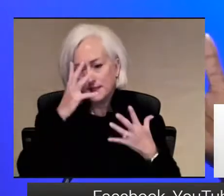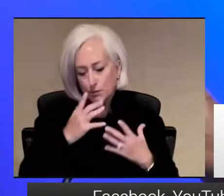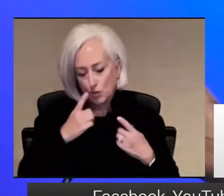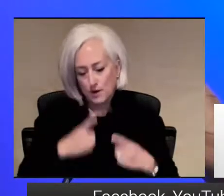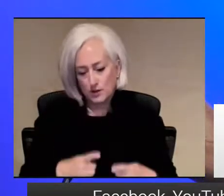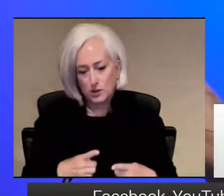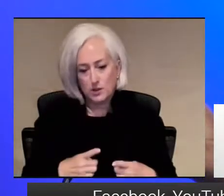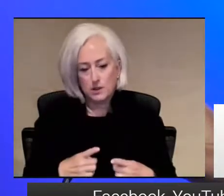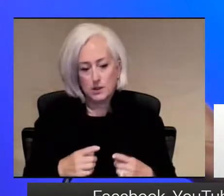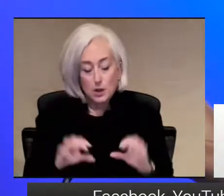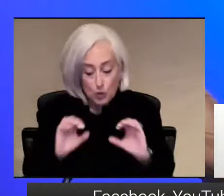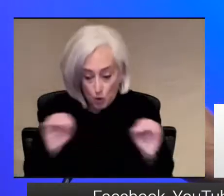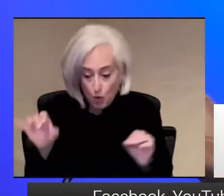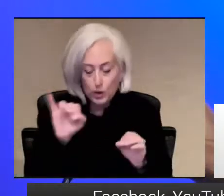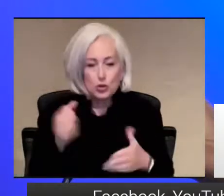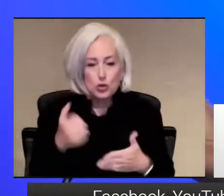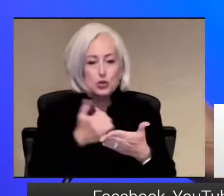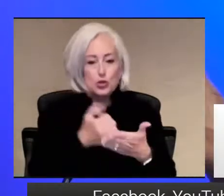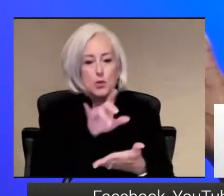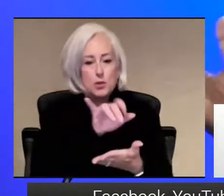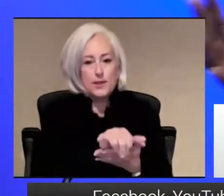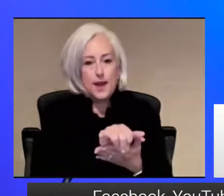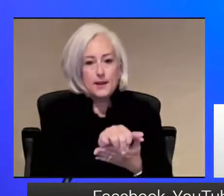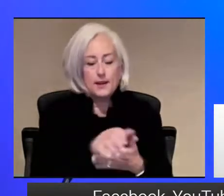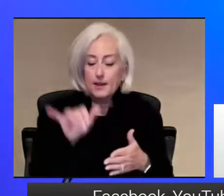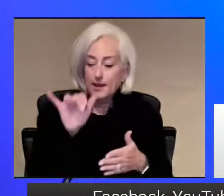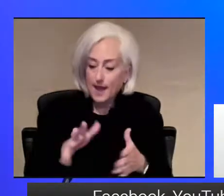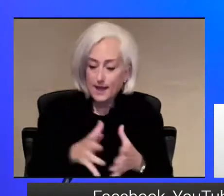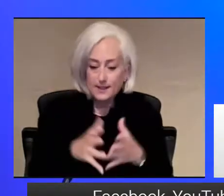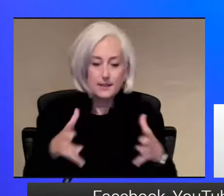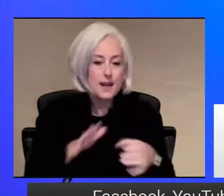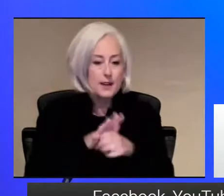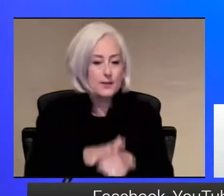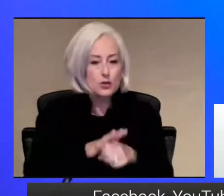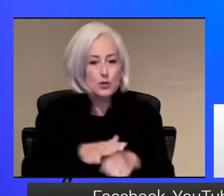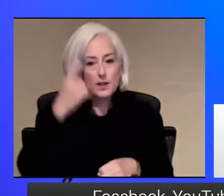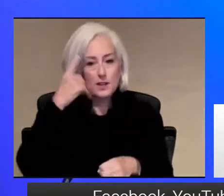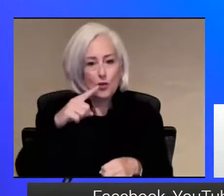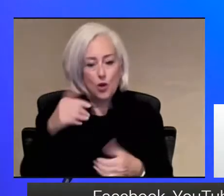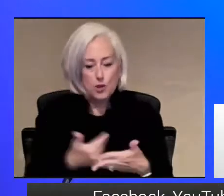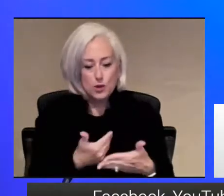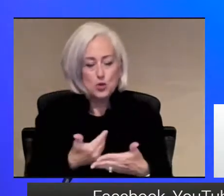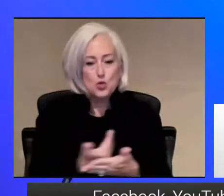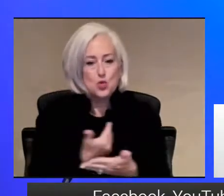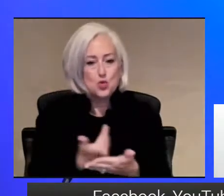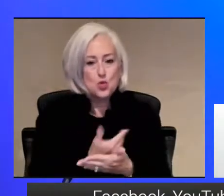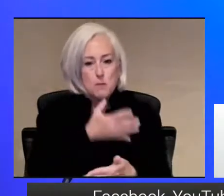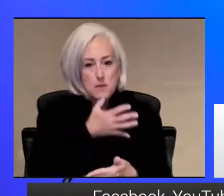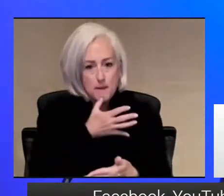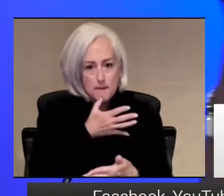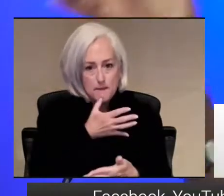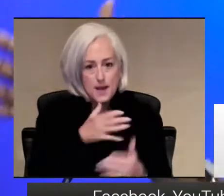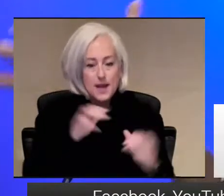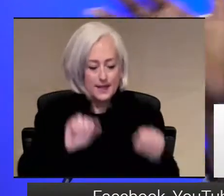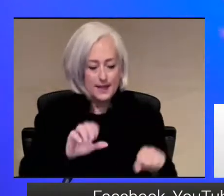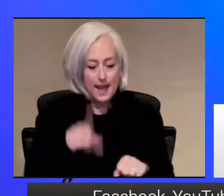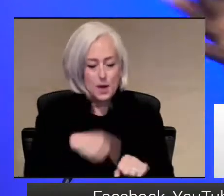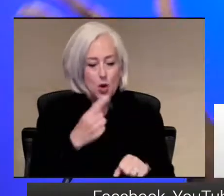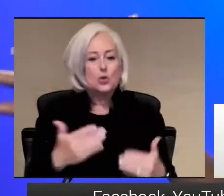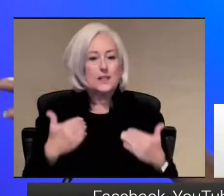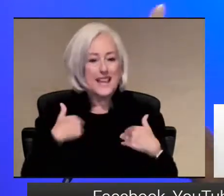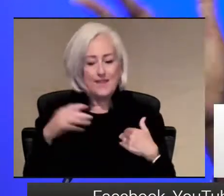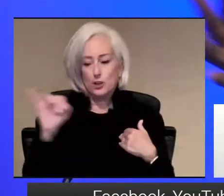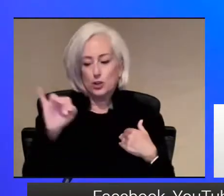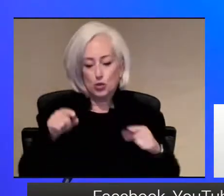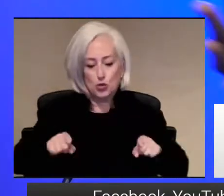And so that is a major stressor for our moms. It's like, I can only have health insurance if I'm pregnant, right? And so what about that